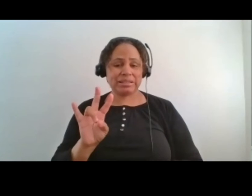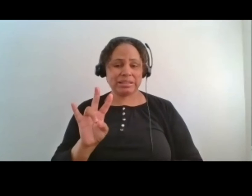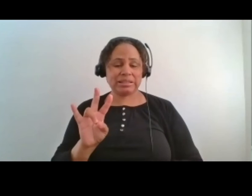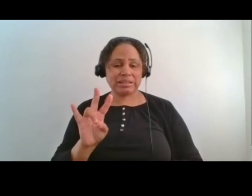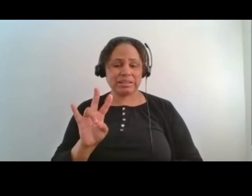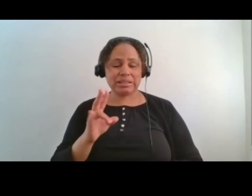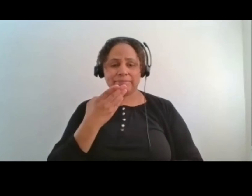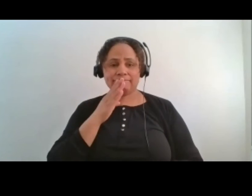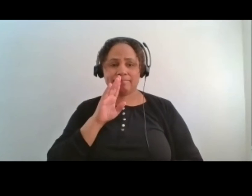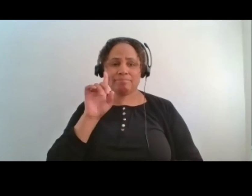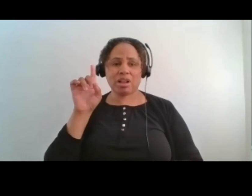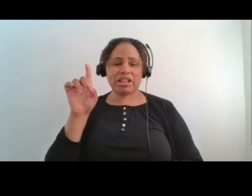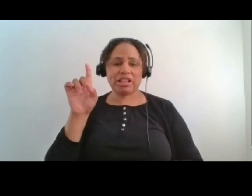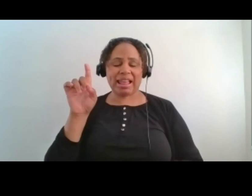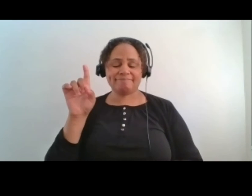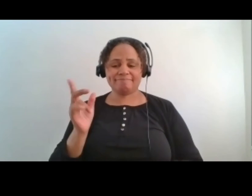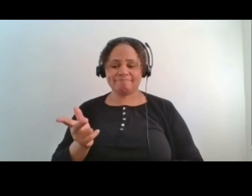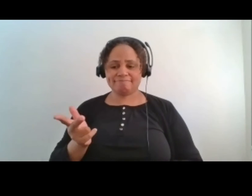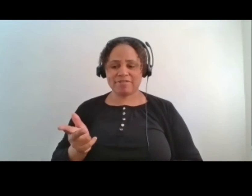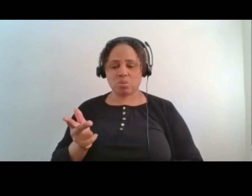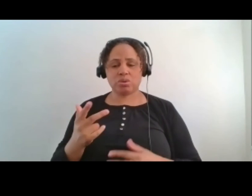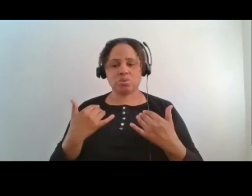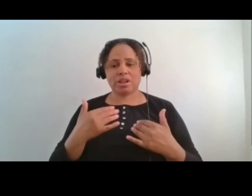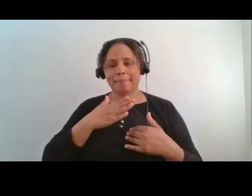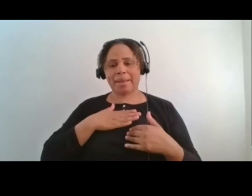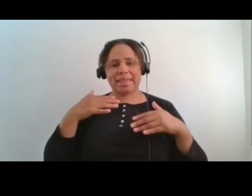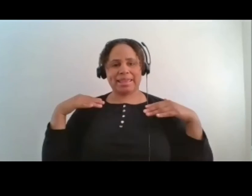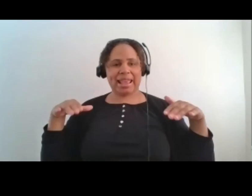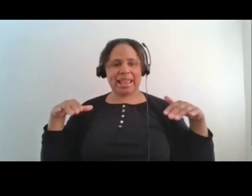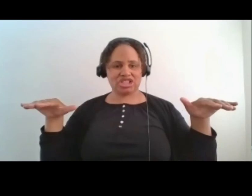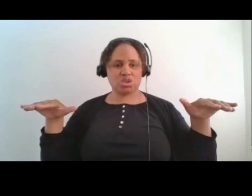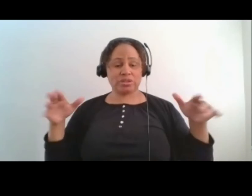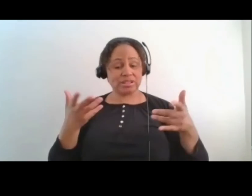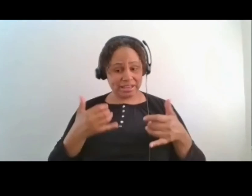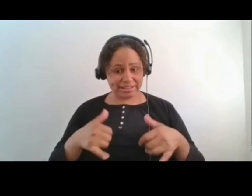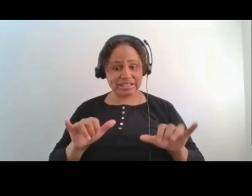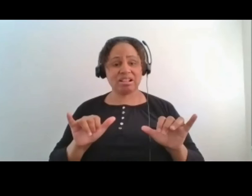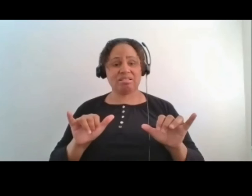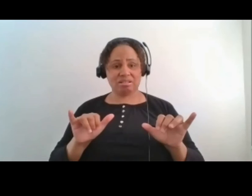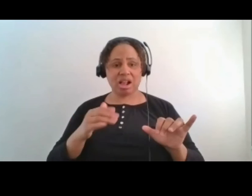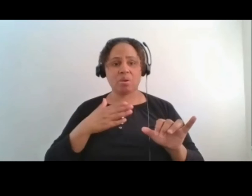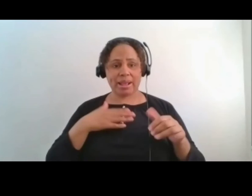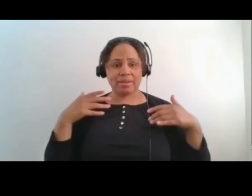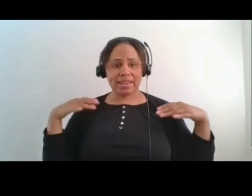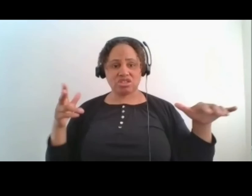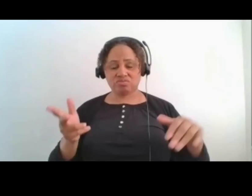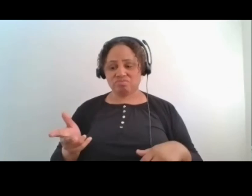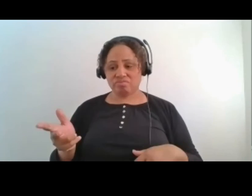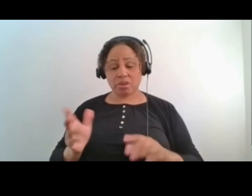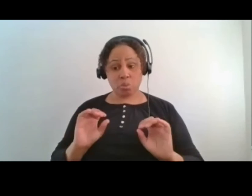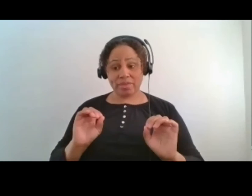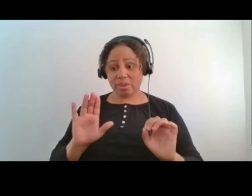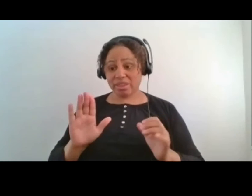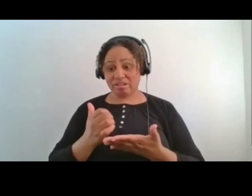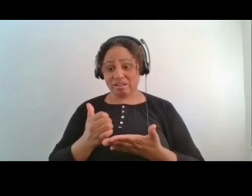Alhamdulillah, alhamdulillah, they were my angels, or they still are actually. And without their help, I would not have